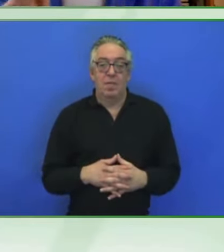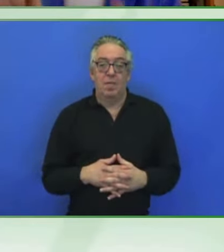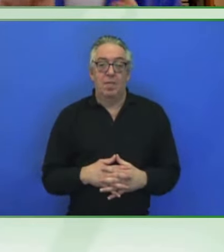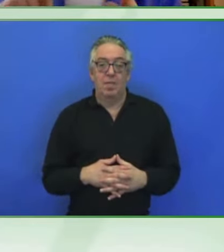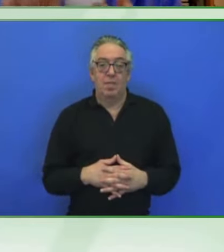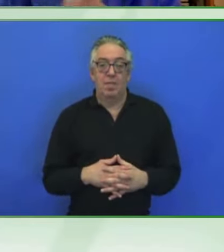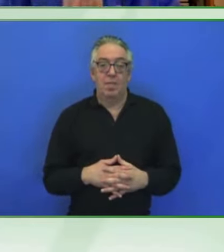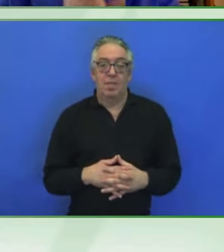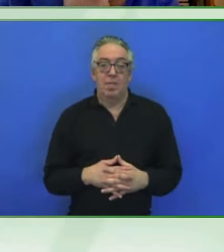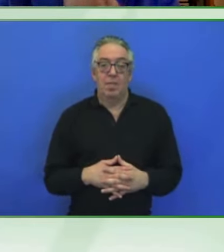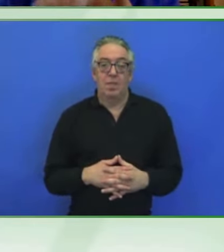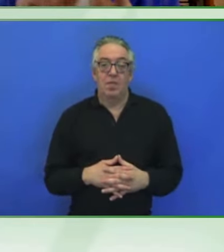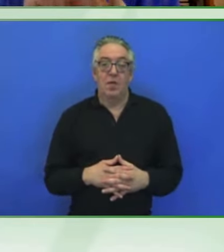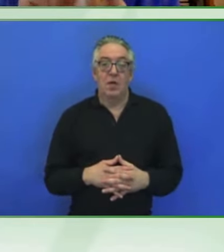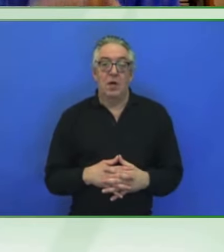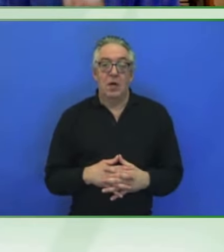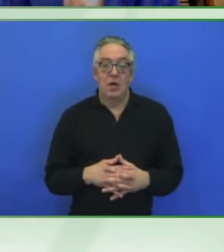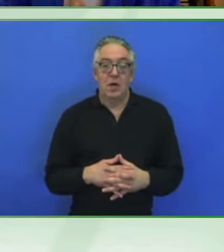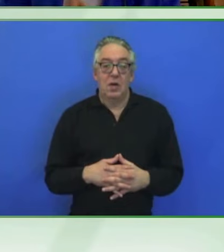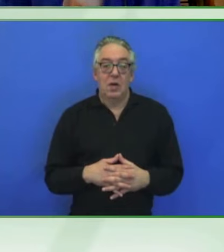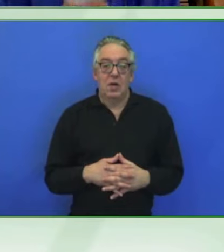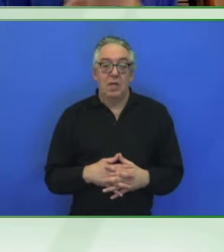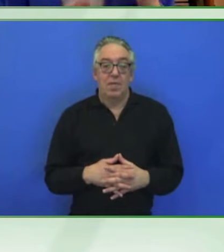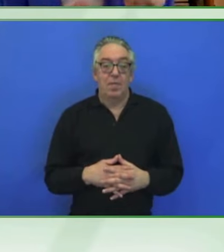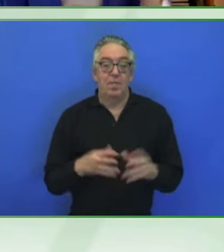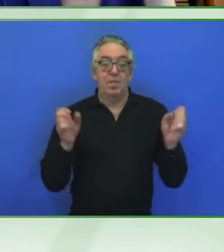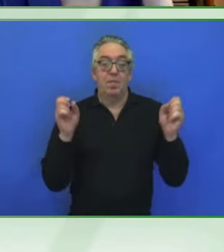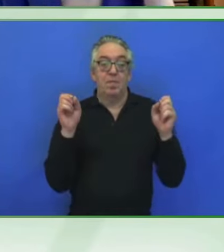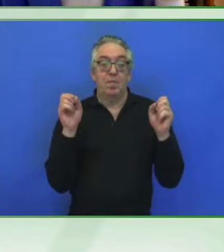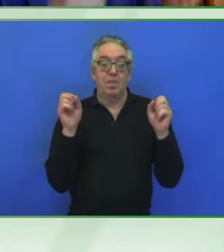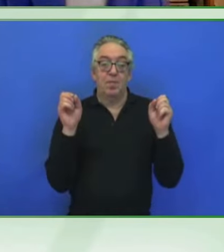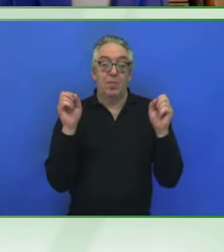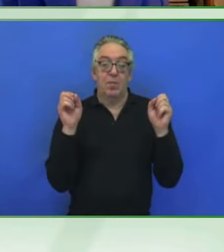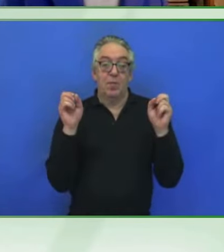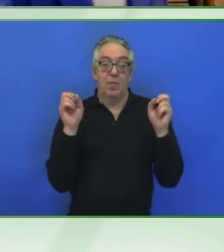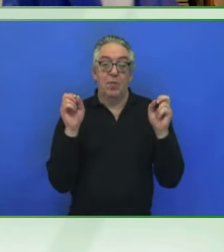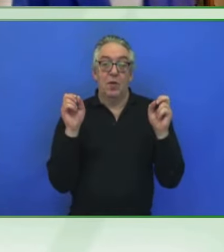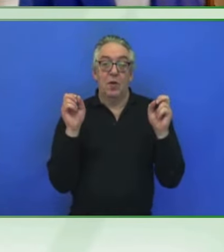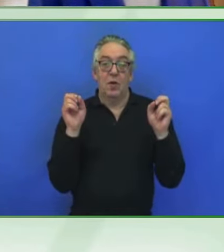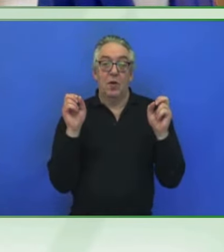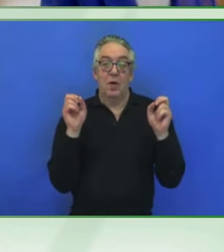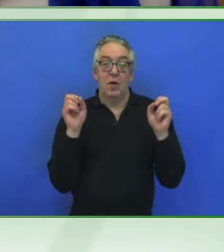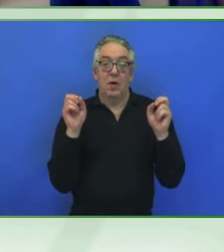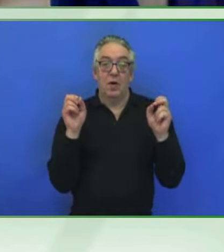me. I'm going to be talking, hold on.